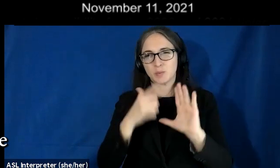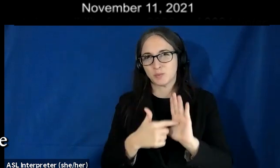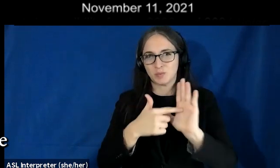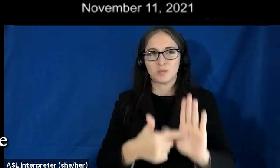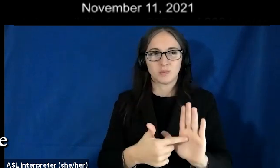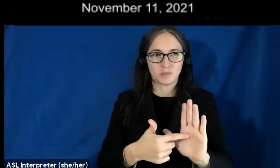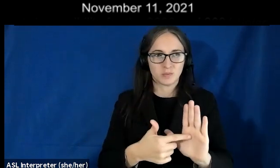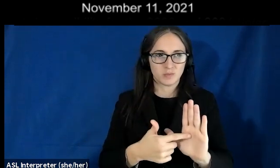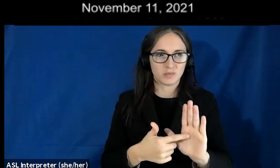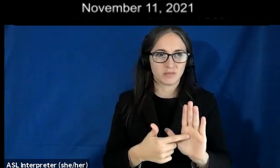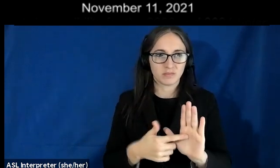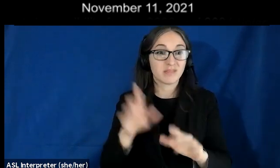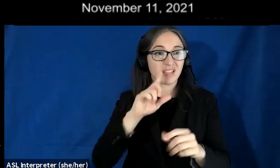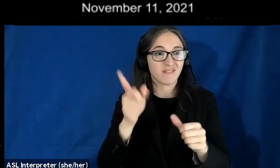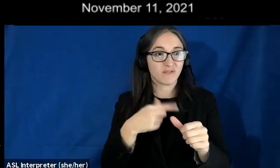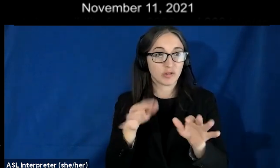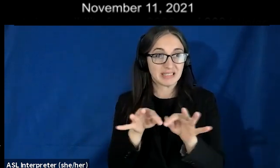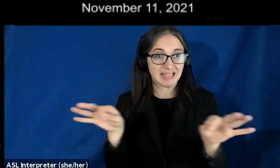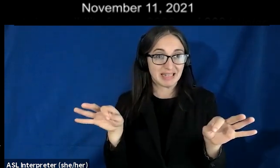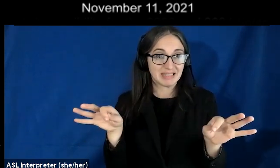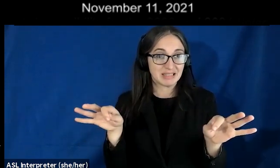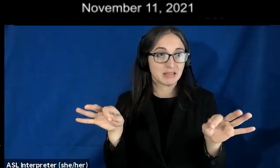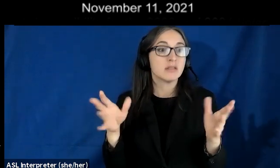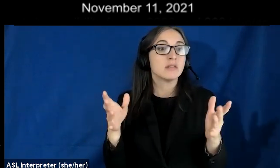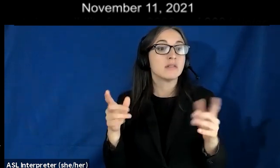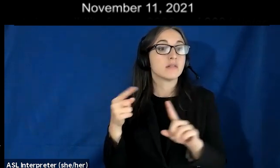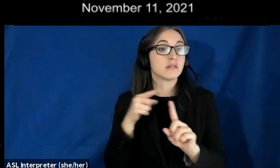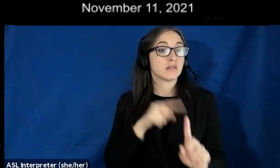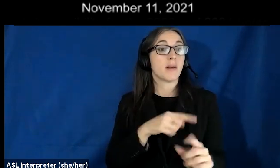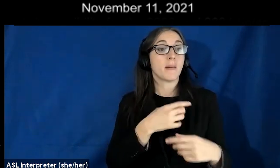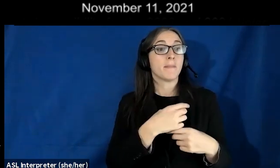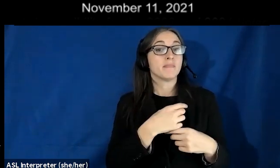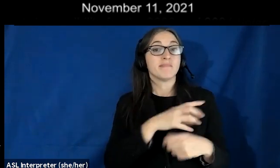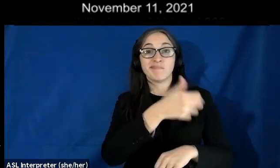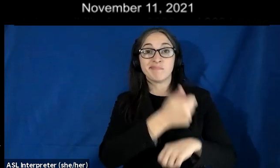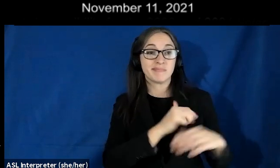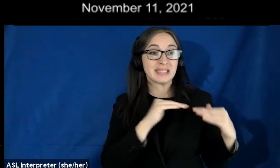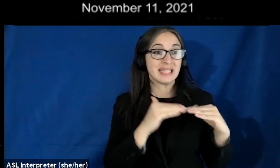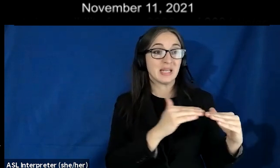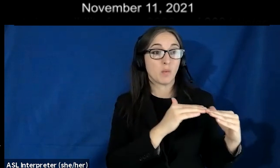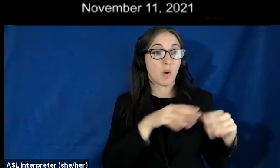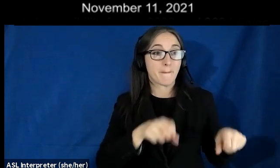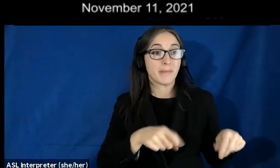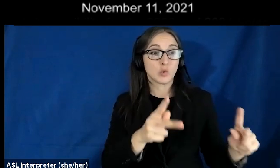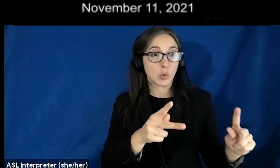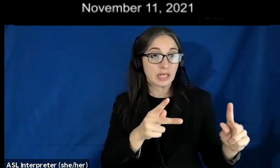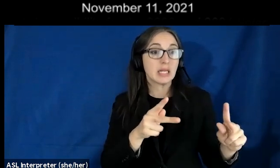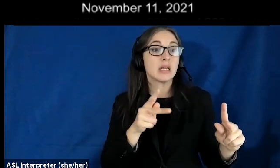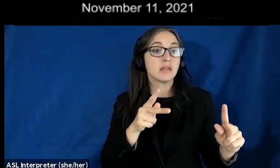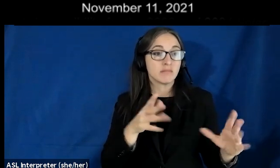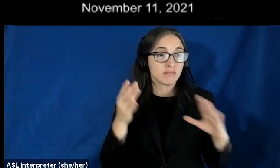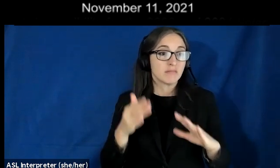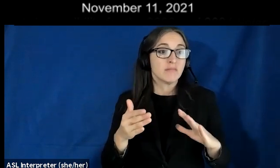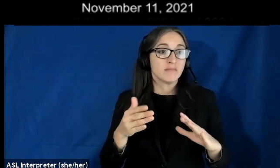first sentence, make equal opportunities, generally express universal design, and